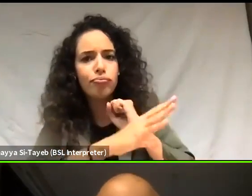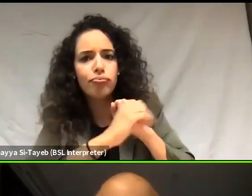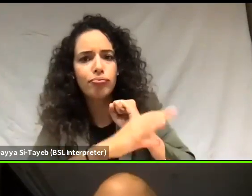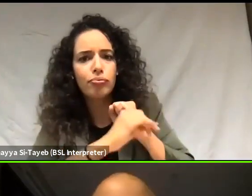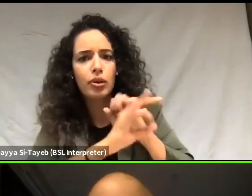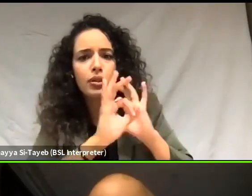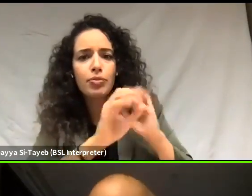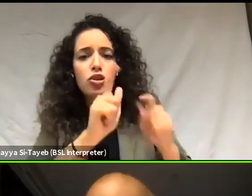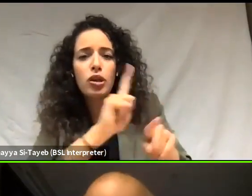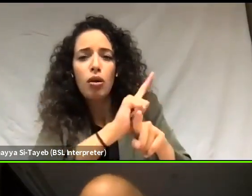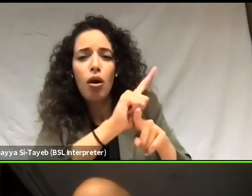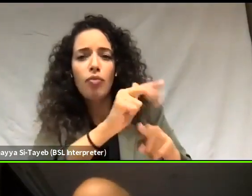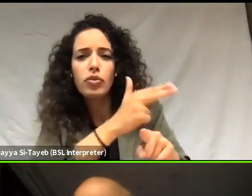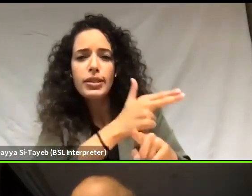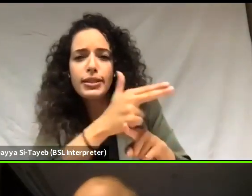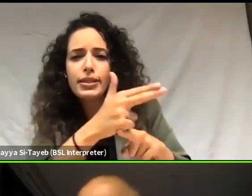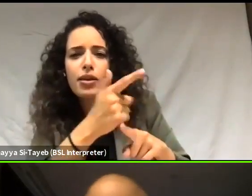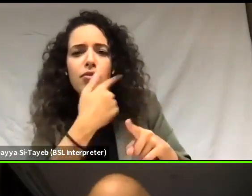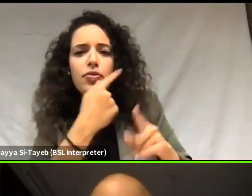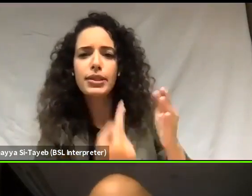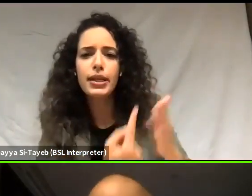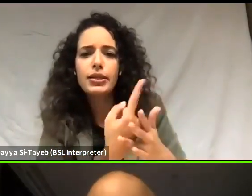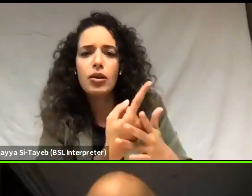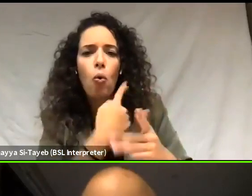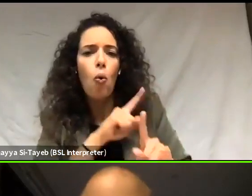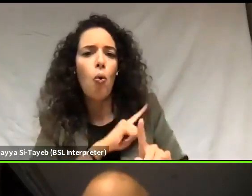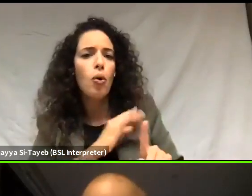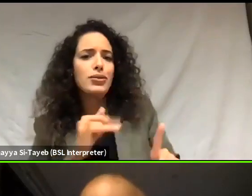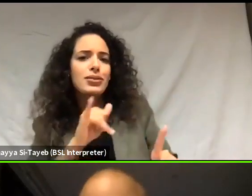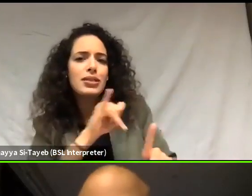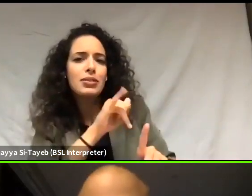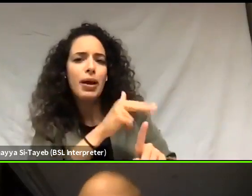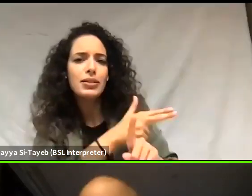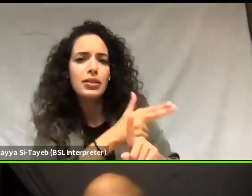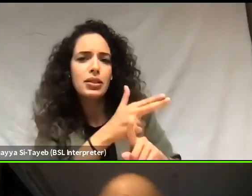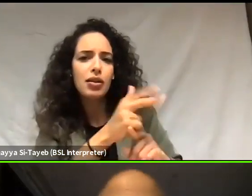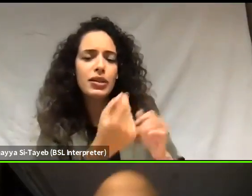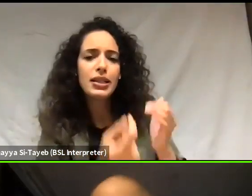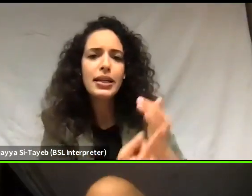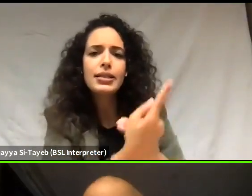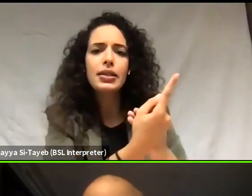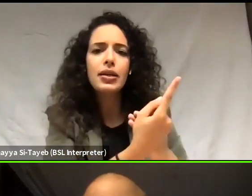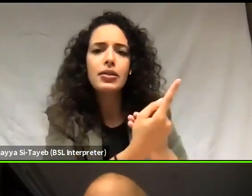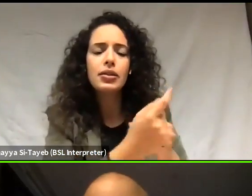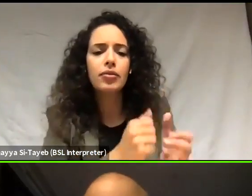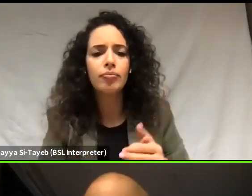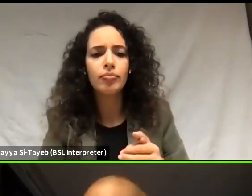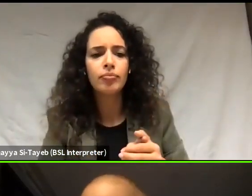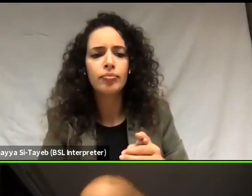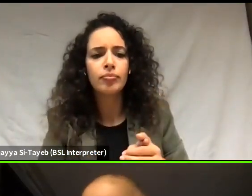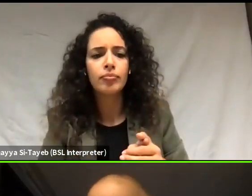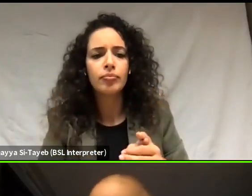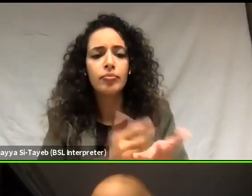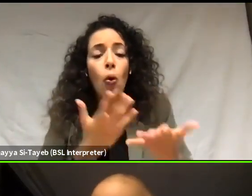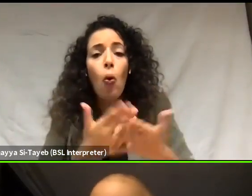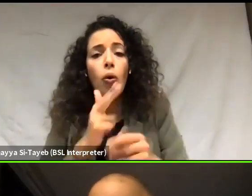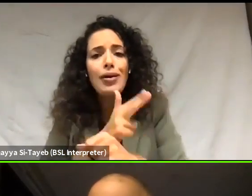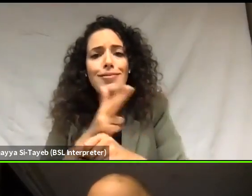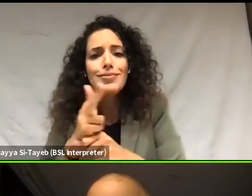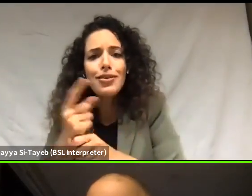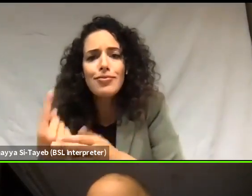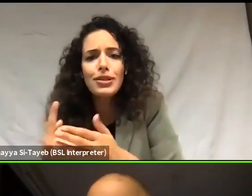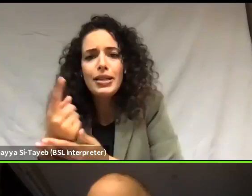terrorist incident or a suspected terrorist incident, or even worse, a suspected terrorist incident which turns out not to have been a terrorist